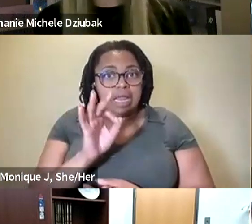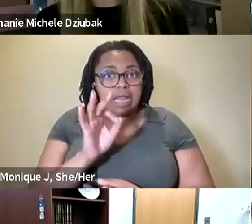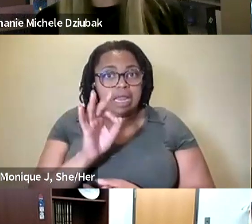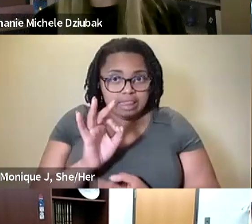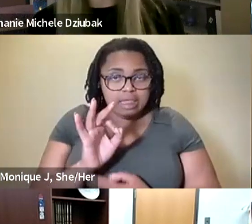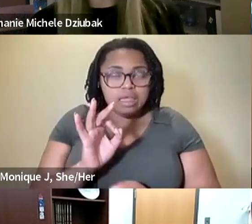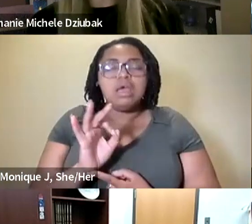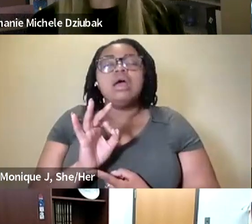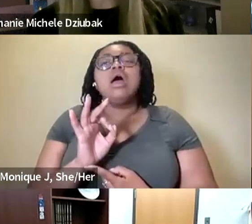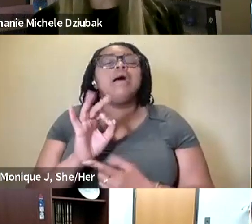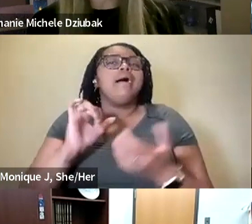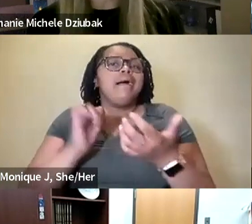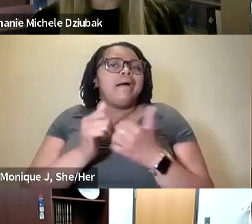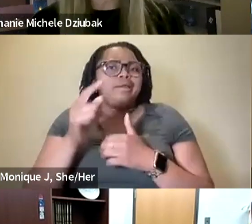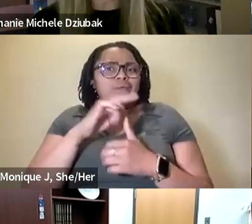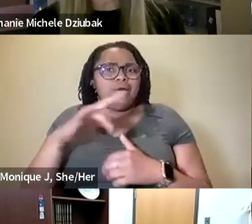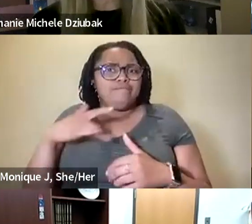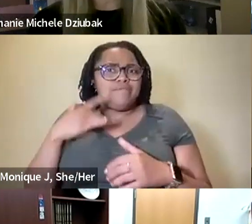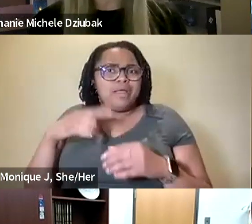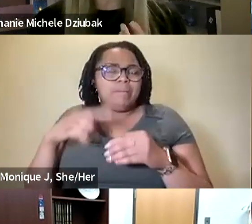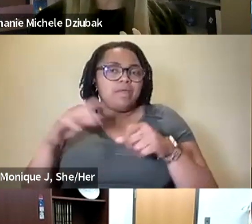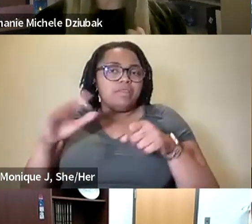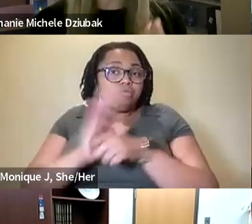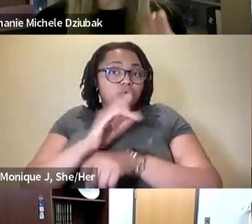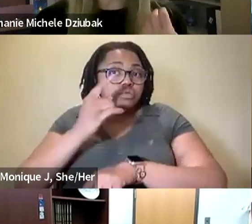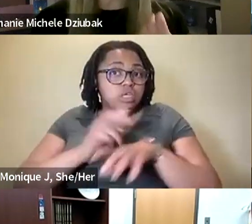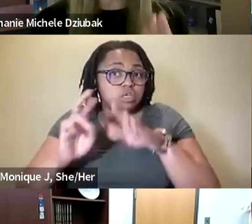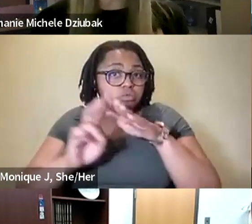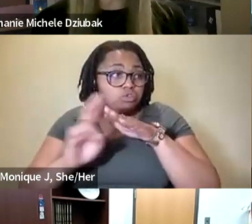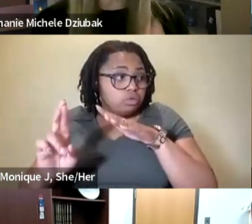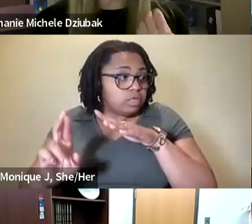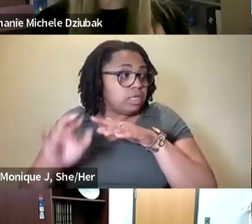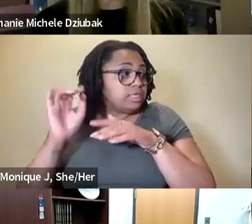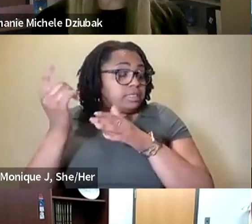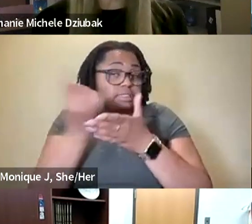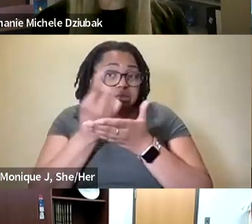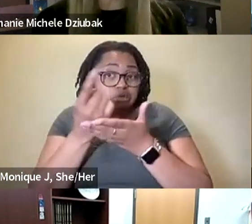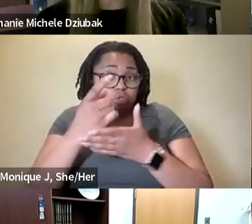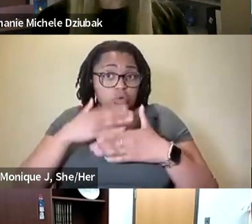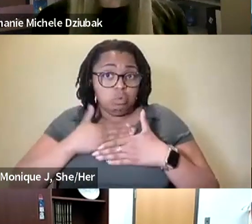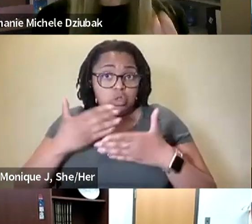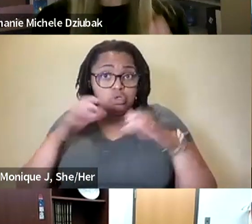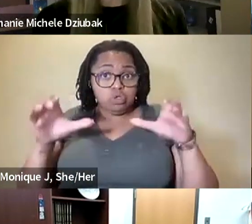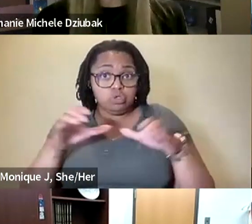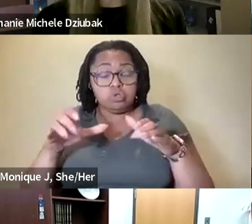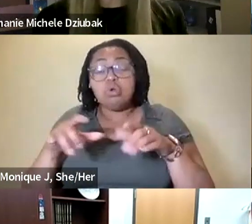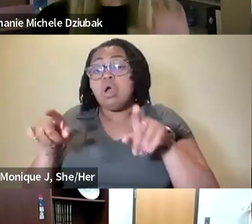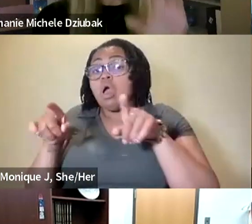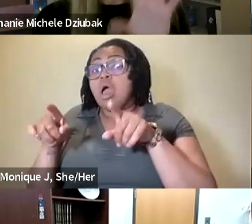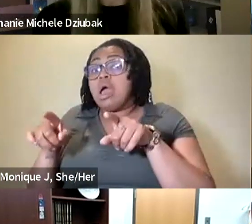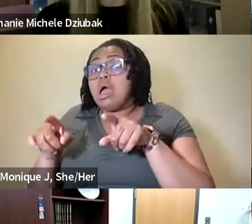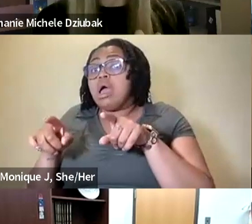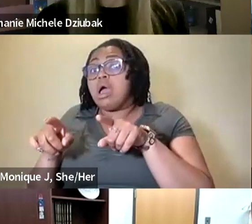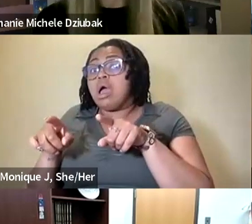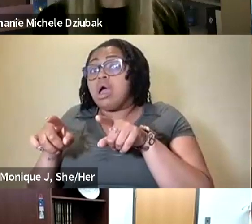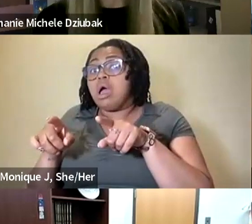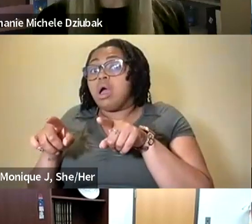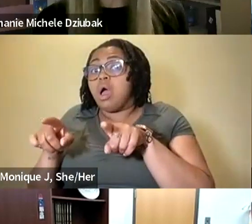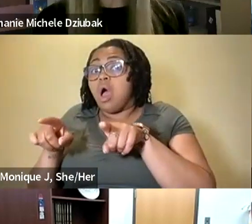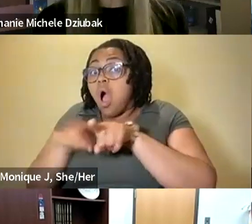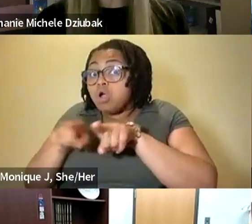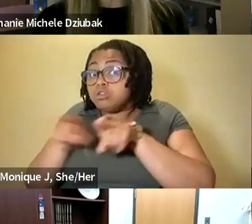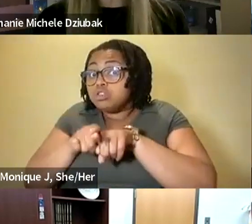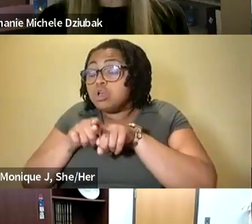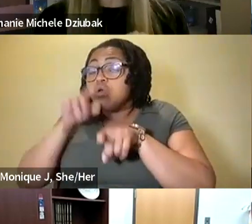how do you all feel about the full day retreat? Is this something you are willing to do in addition to the forum in the